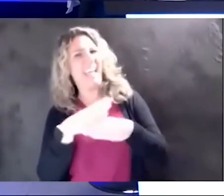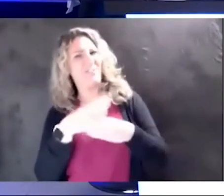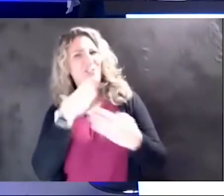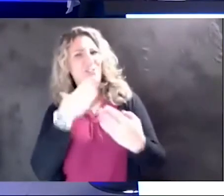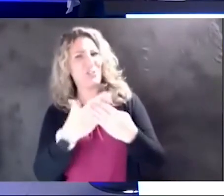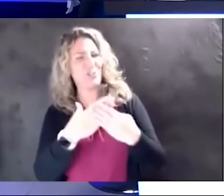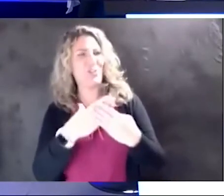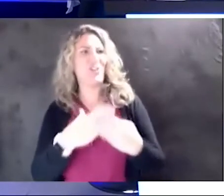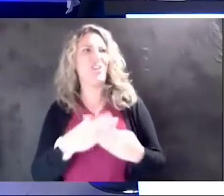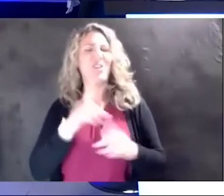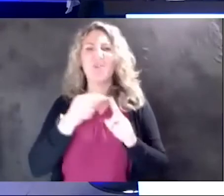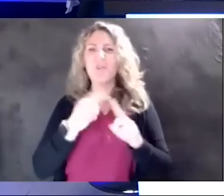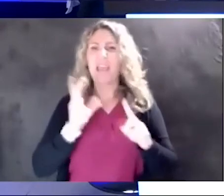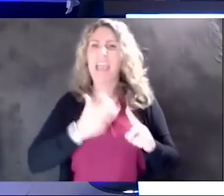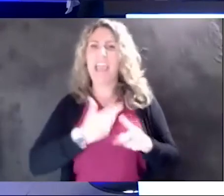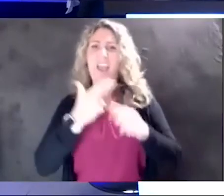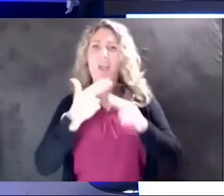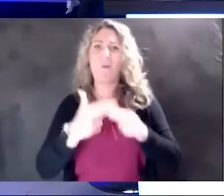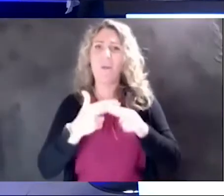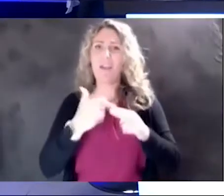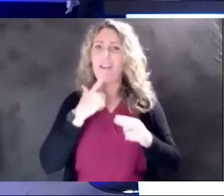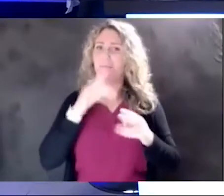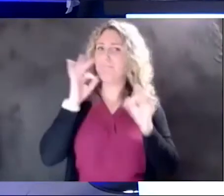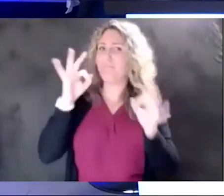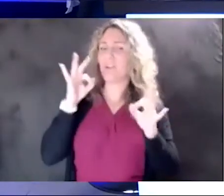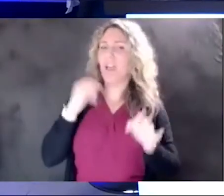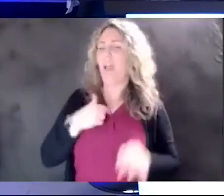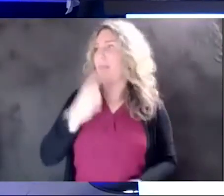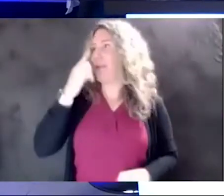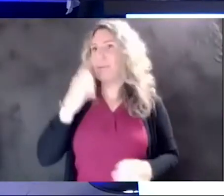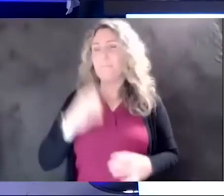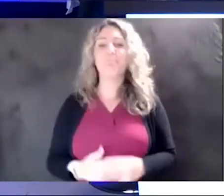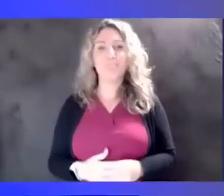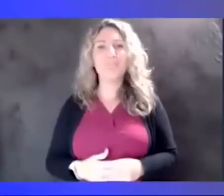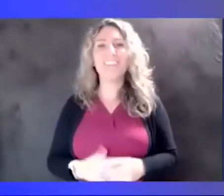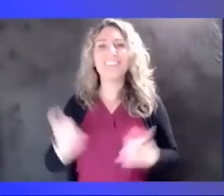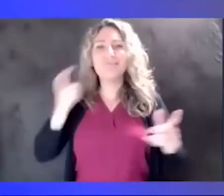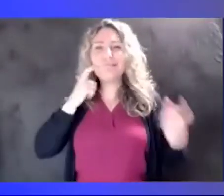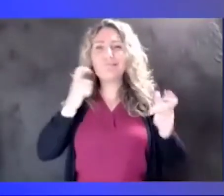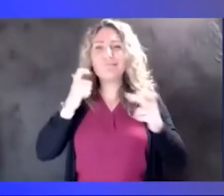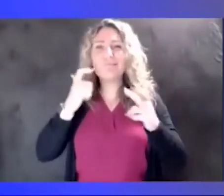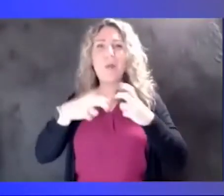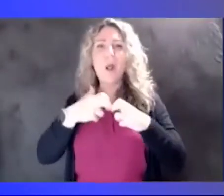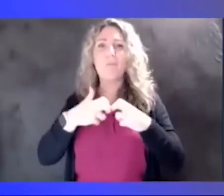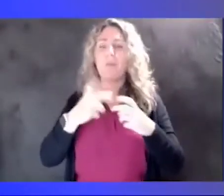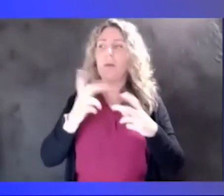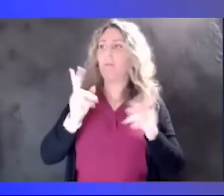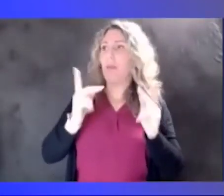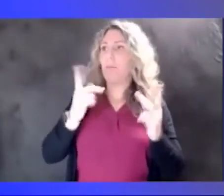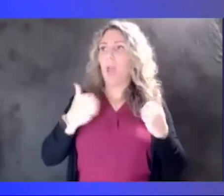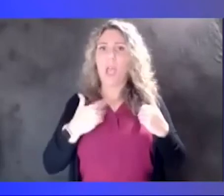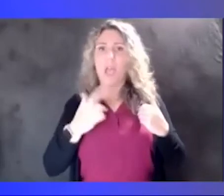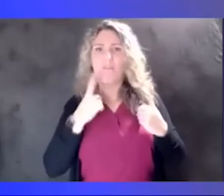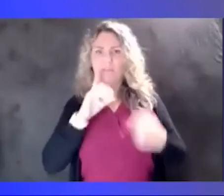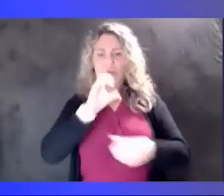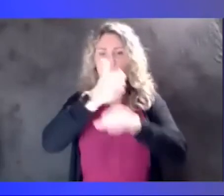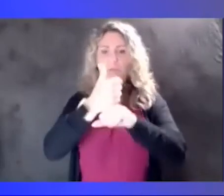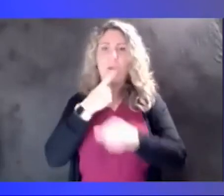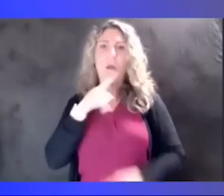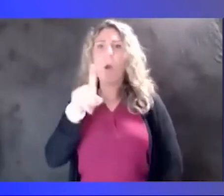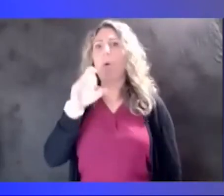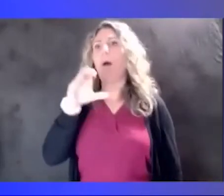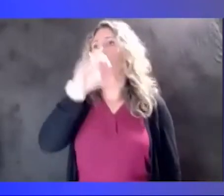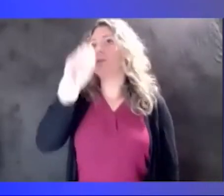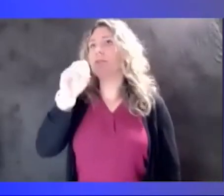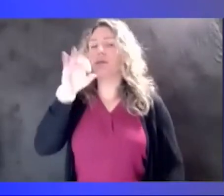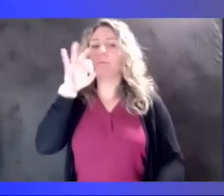to our weight, it's just perfect. Think that's the biggest problem most people have, is that we set ourselves up to be 100% perfect, and that's just